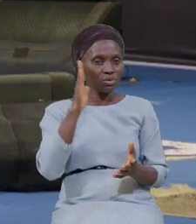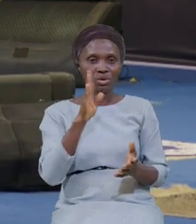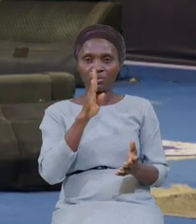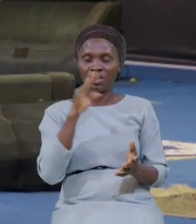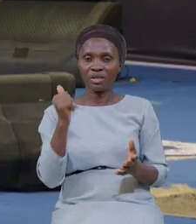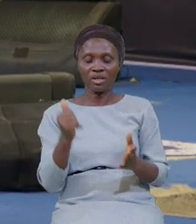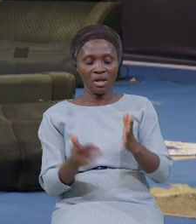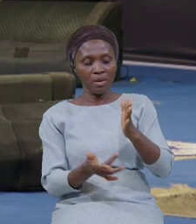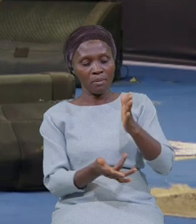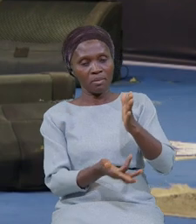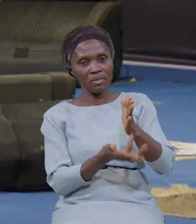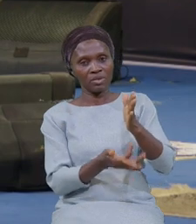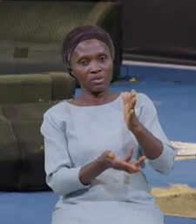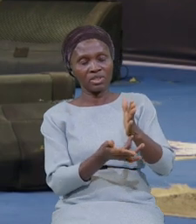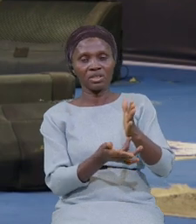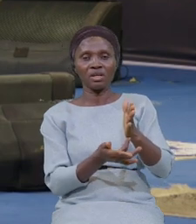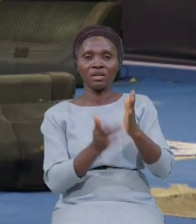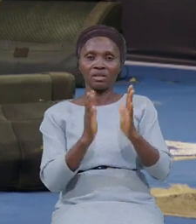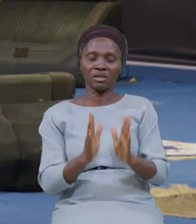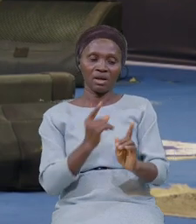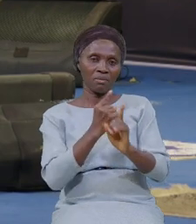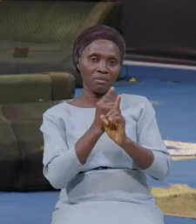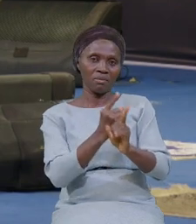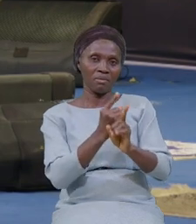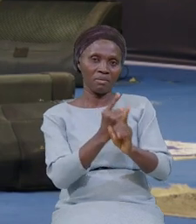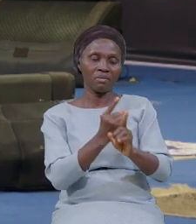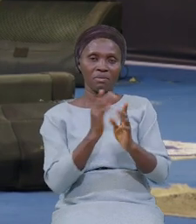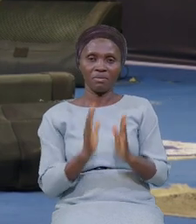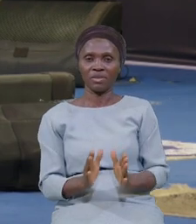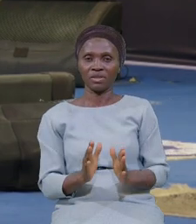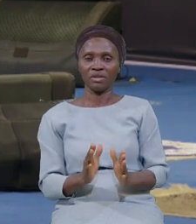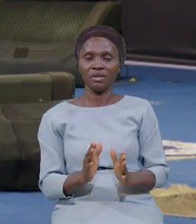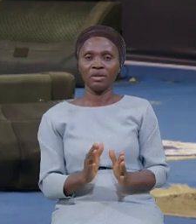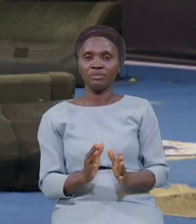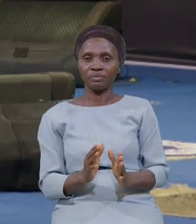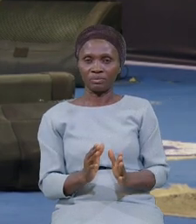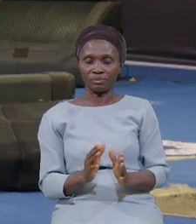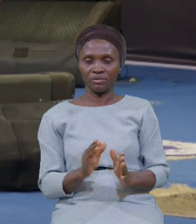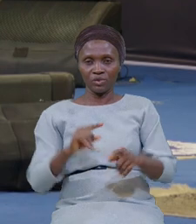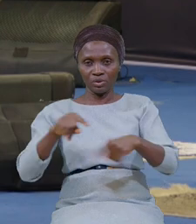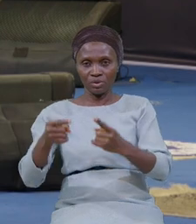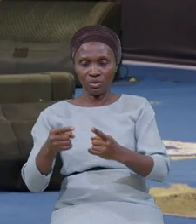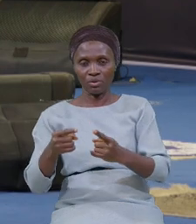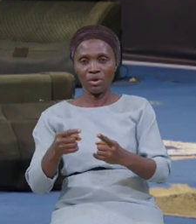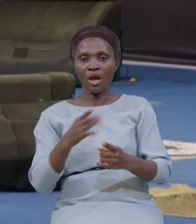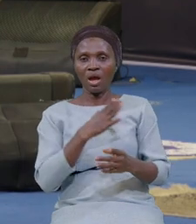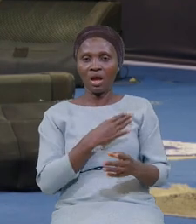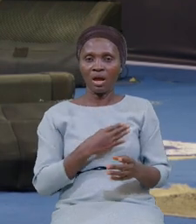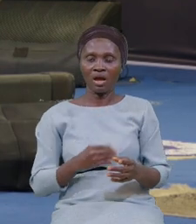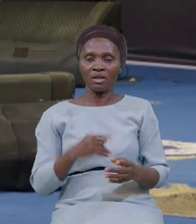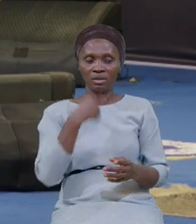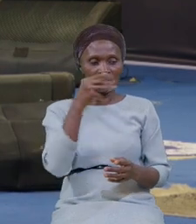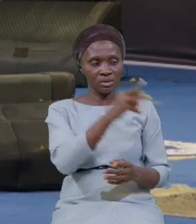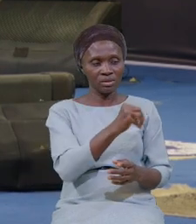methodical mentor, not haphazard. You go from one to the other. You tell them the